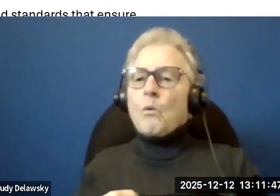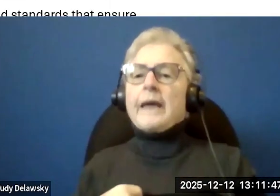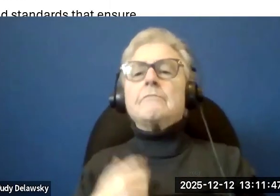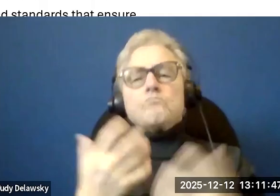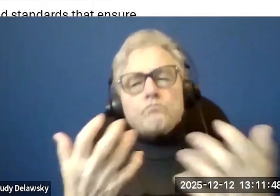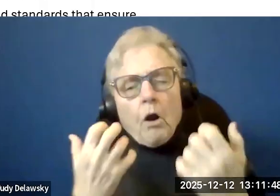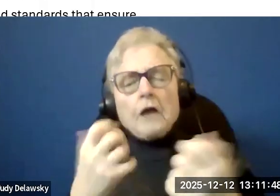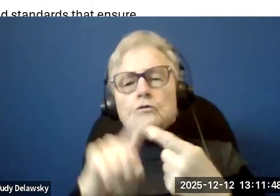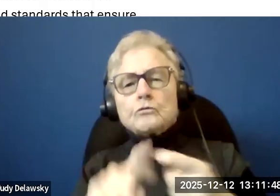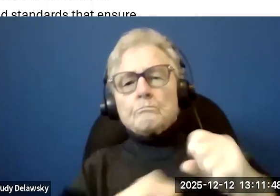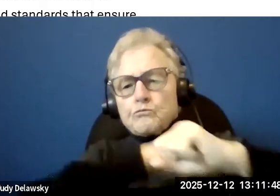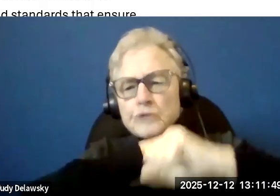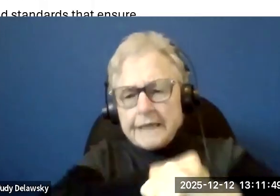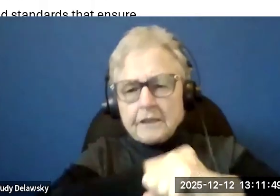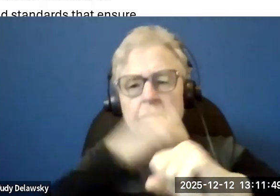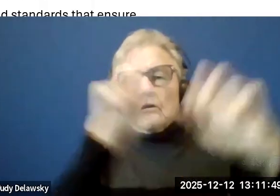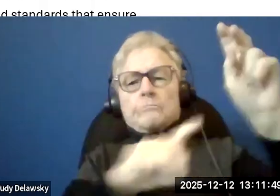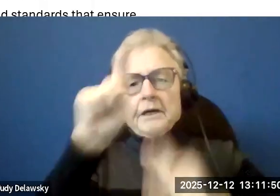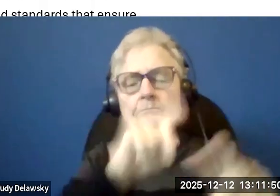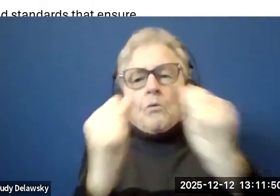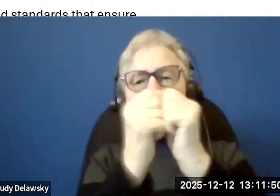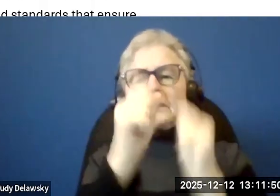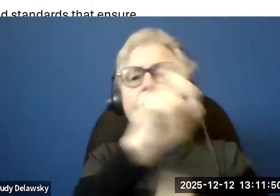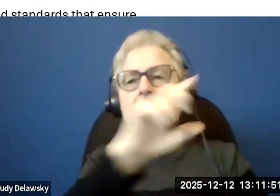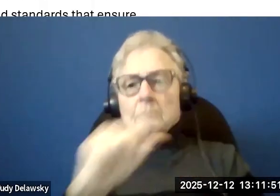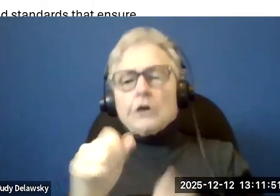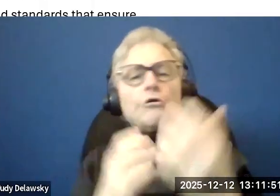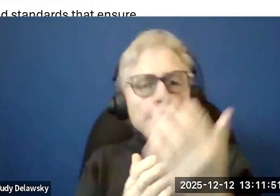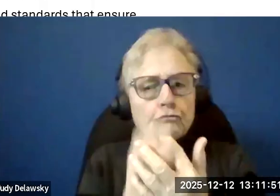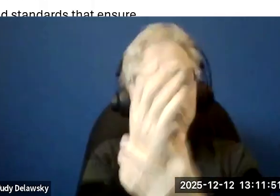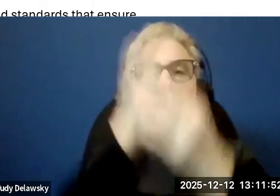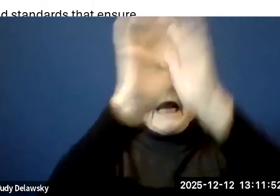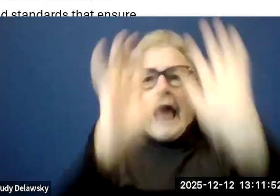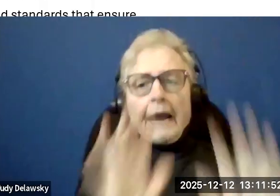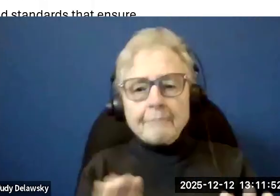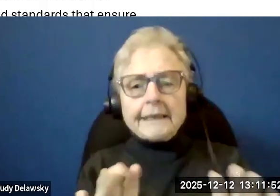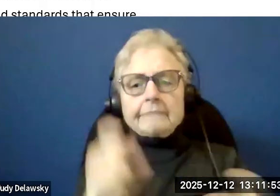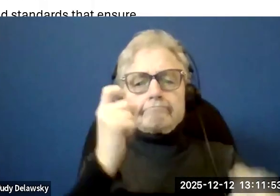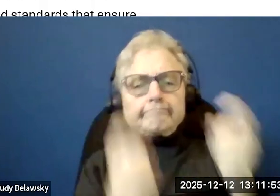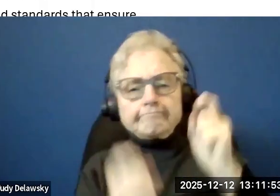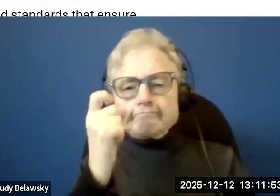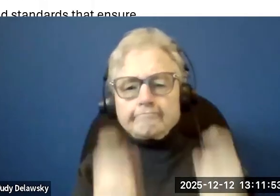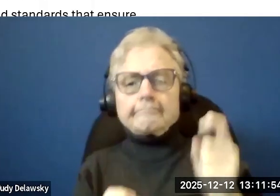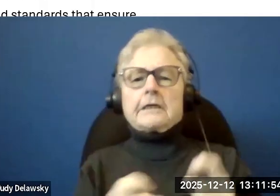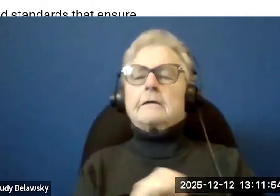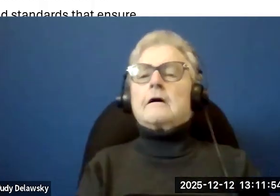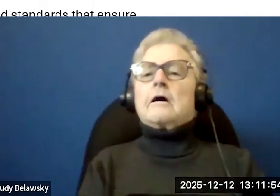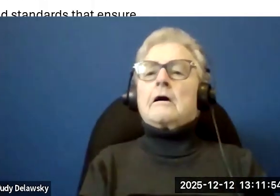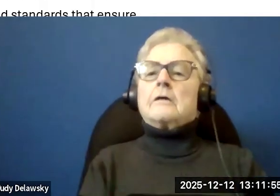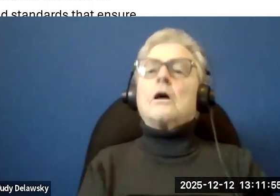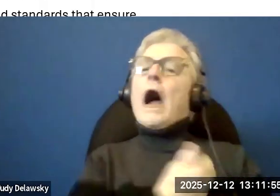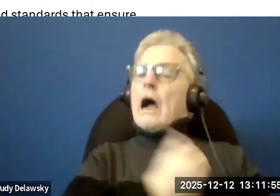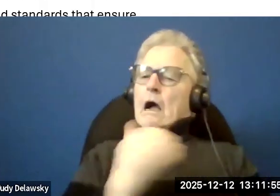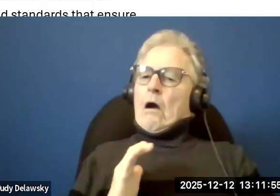with disabilities through inclusive climate adaptation and emergency policies. So we have an obligation as,